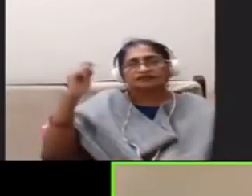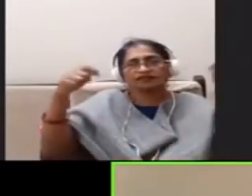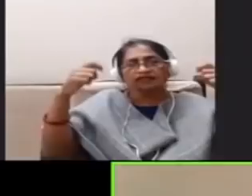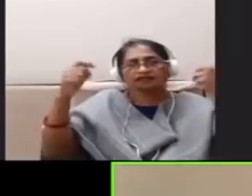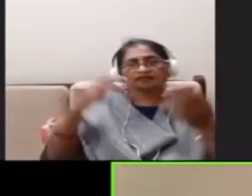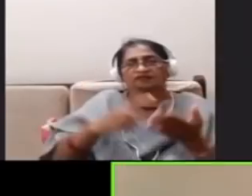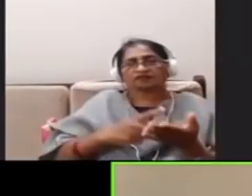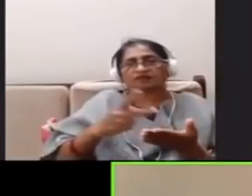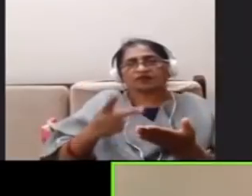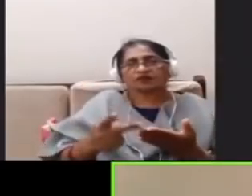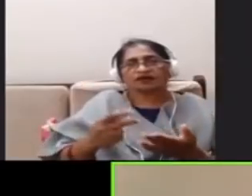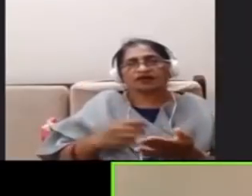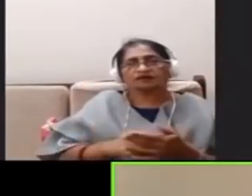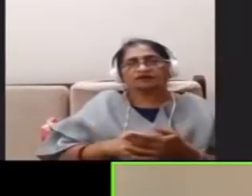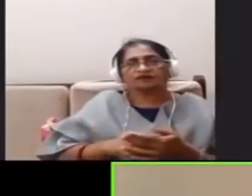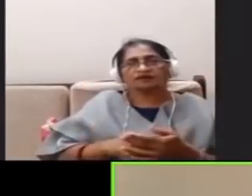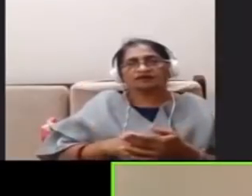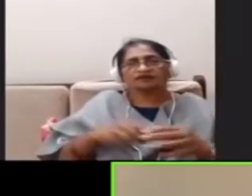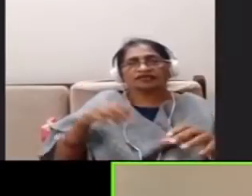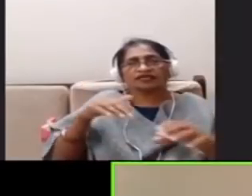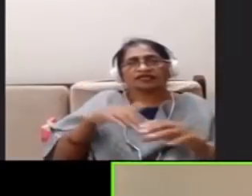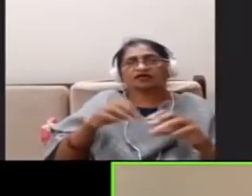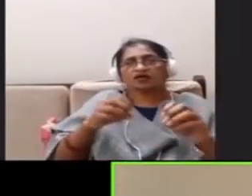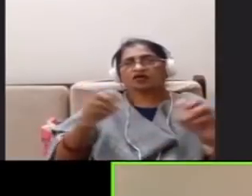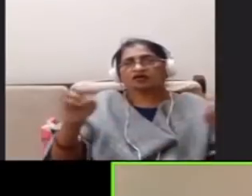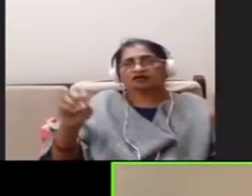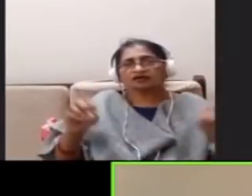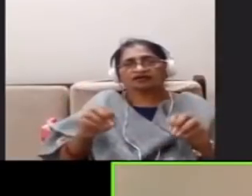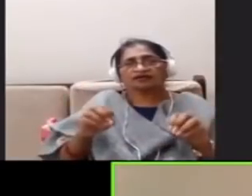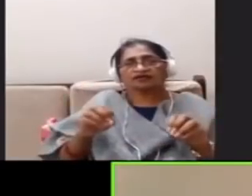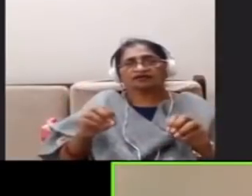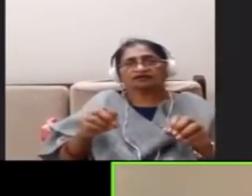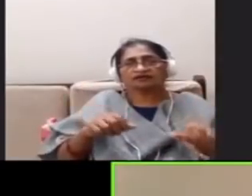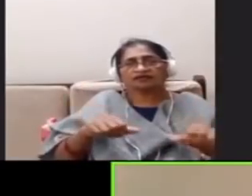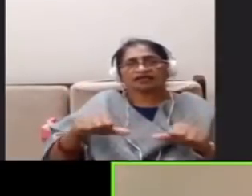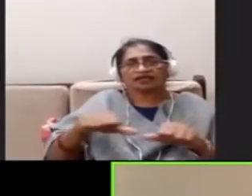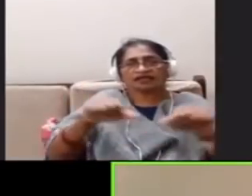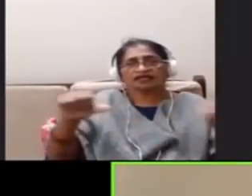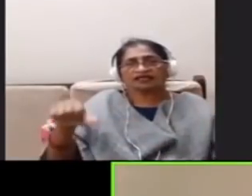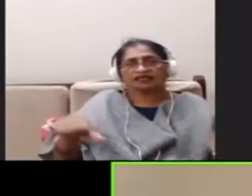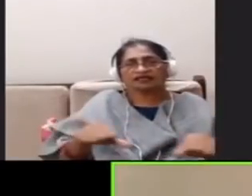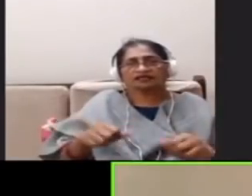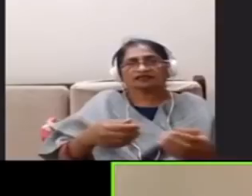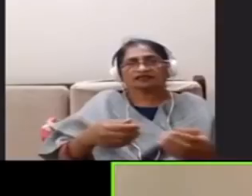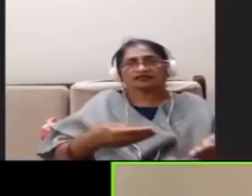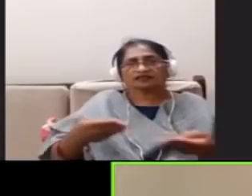program, an organization in our area, which directly serves the needs of